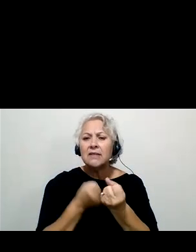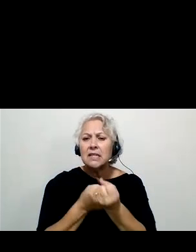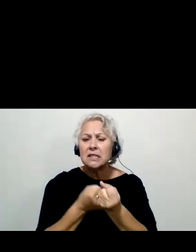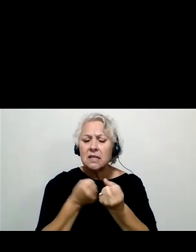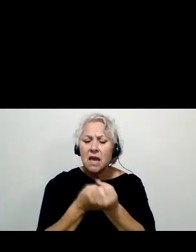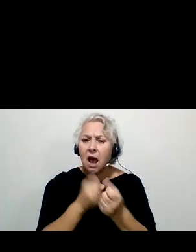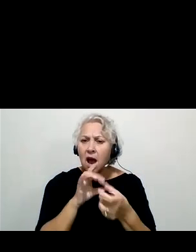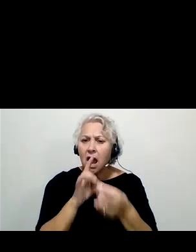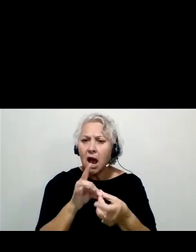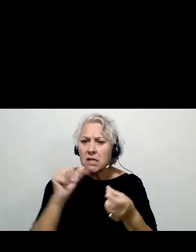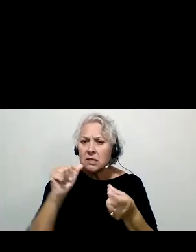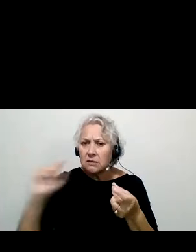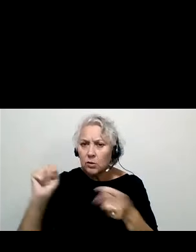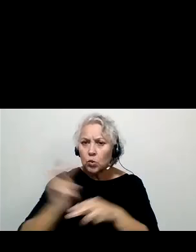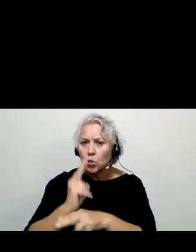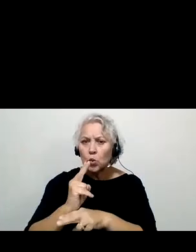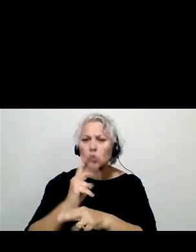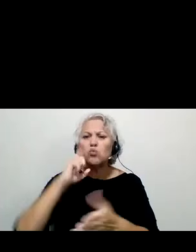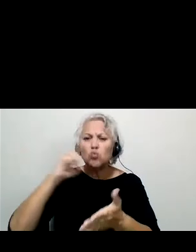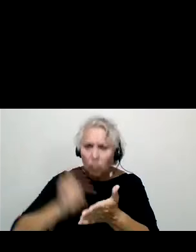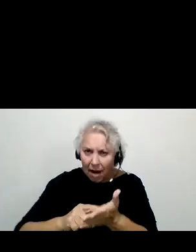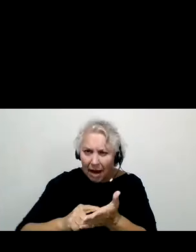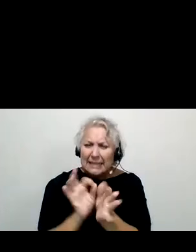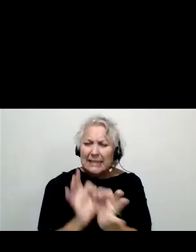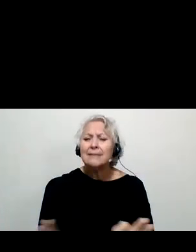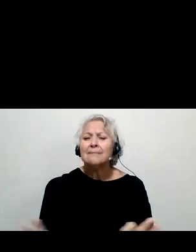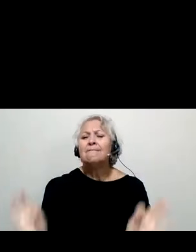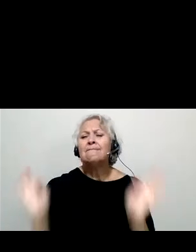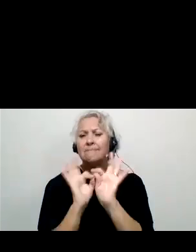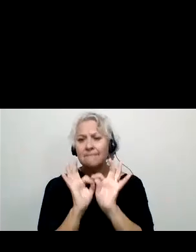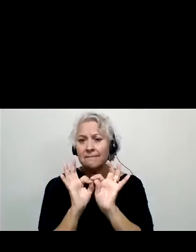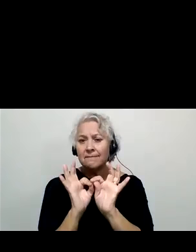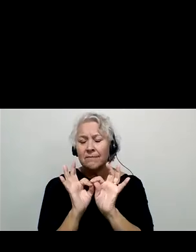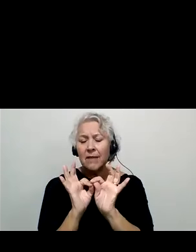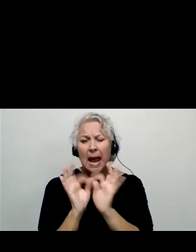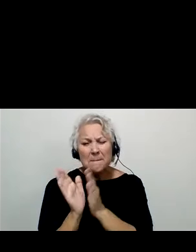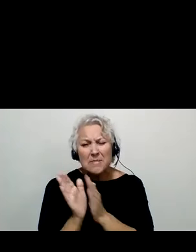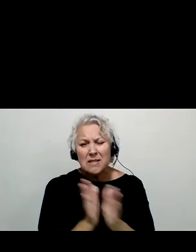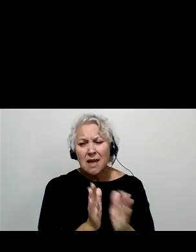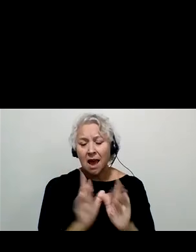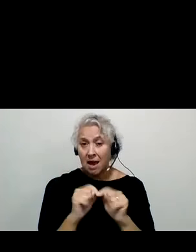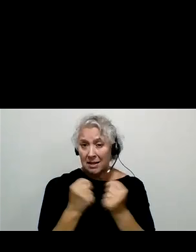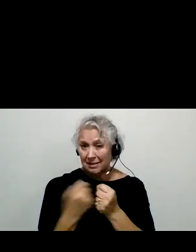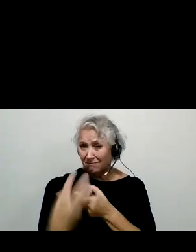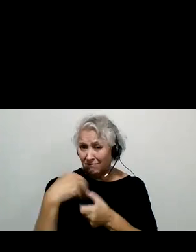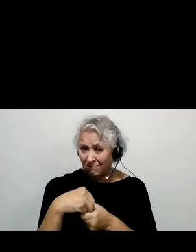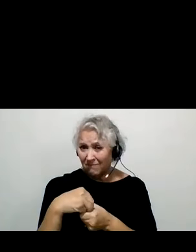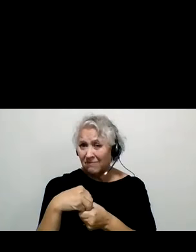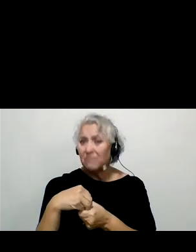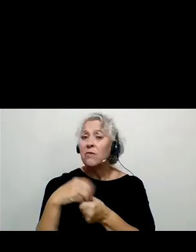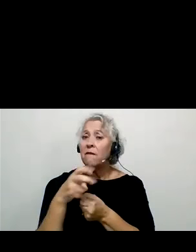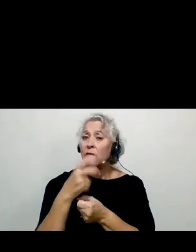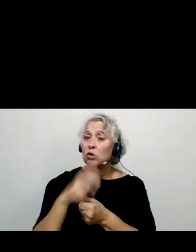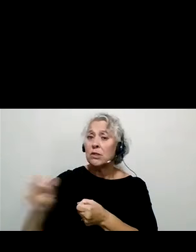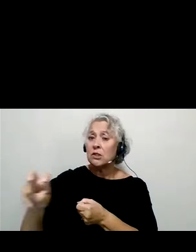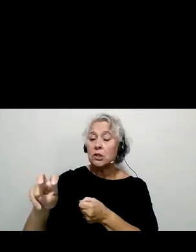assistive technology use is recognized as critical and planned for by the teams involved in transition,